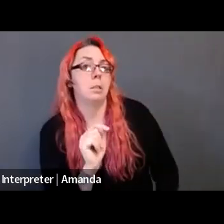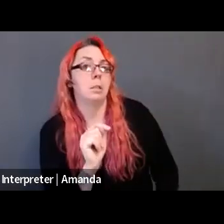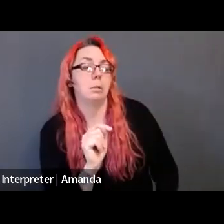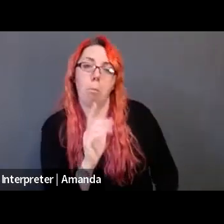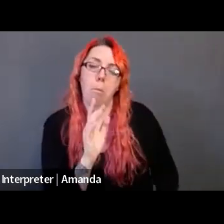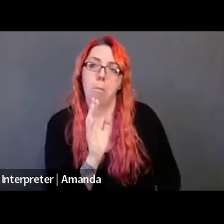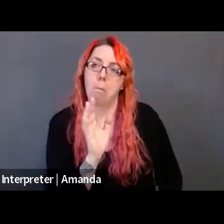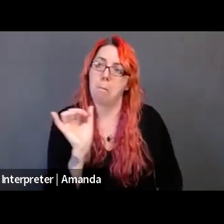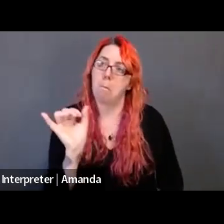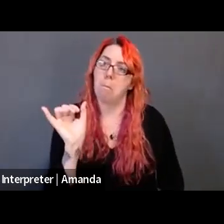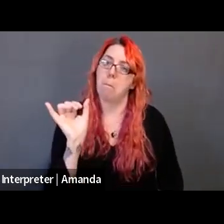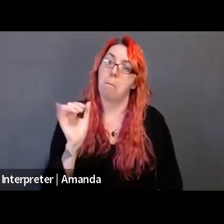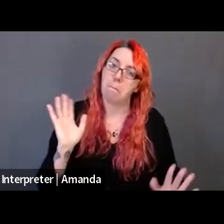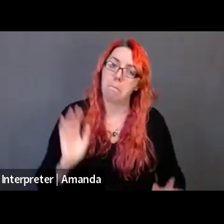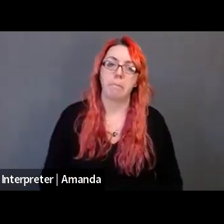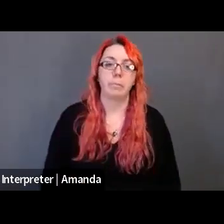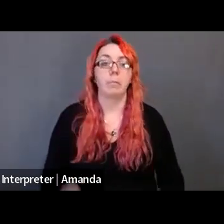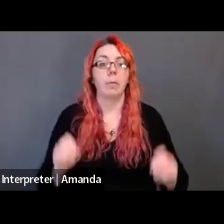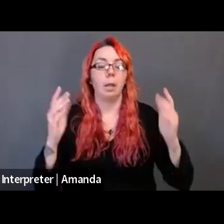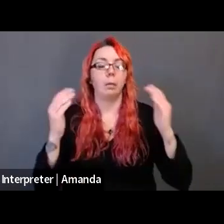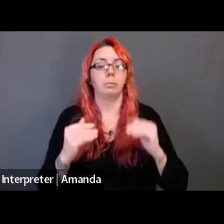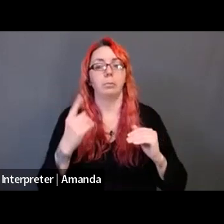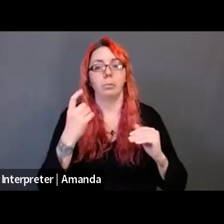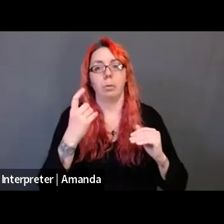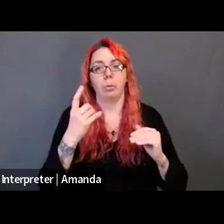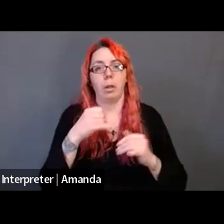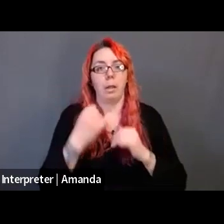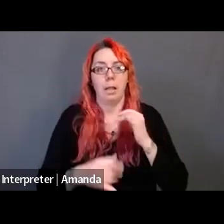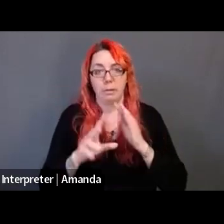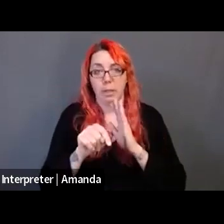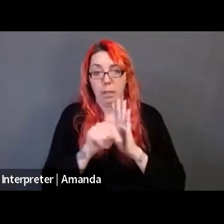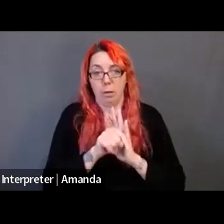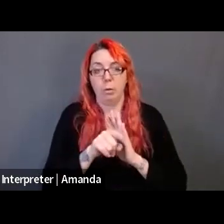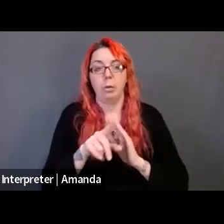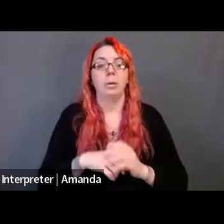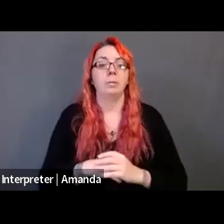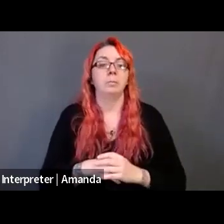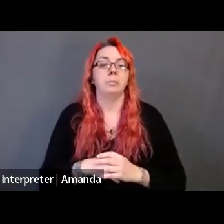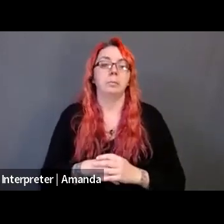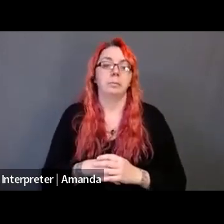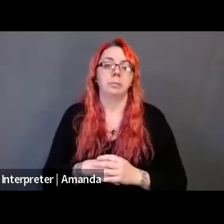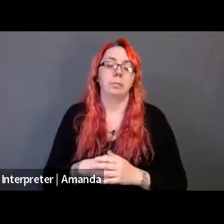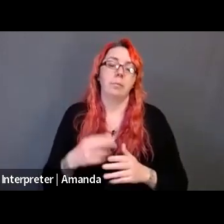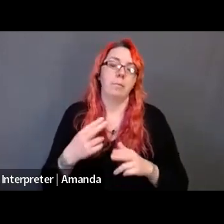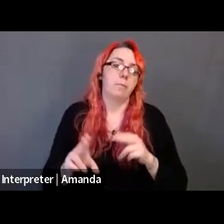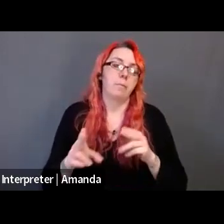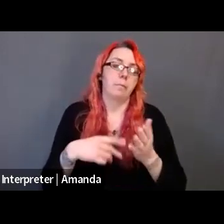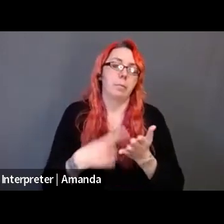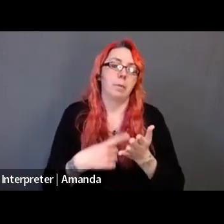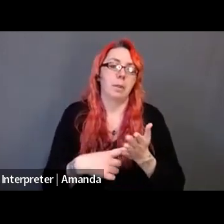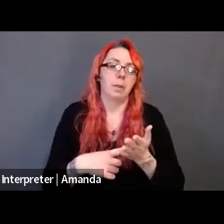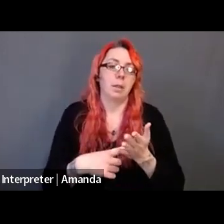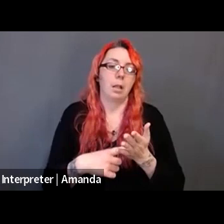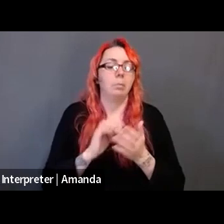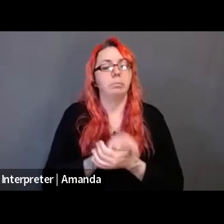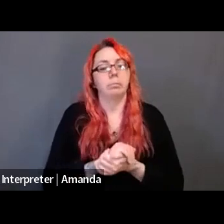I'm going to move you to this last. We're going to watch this video. I'm going to give you a short amount of time just to have a little discussion. Actually, no, we're going